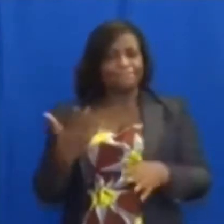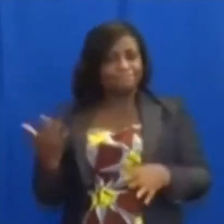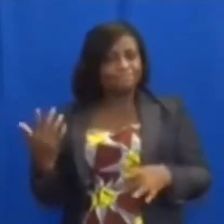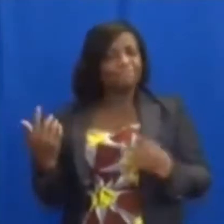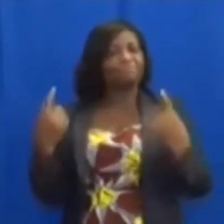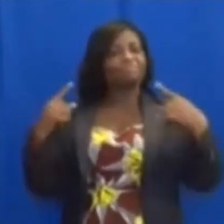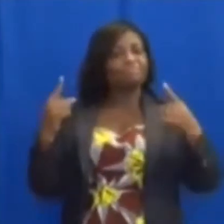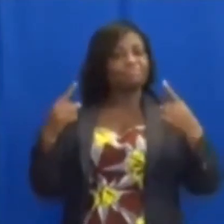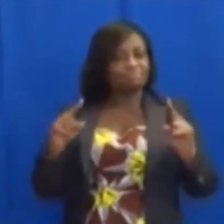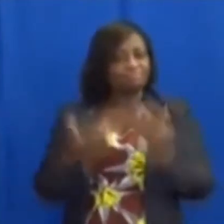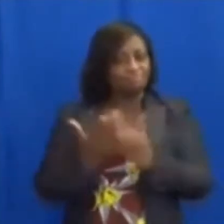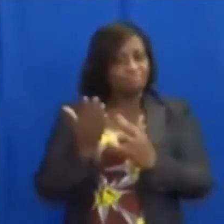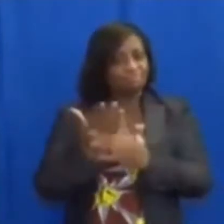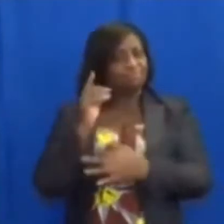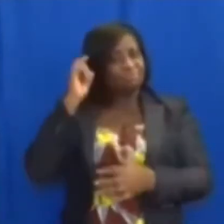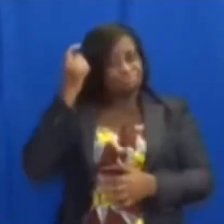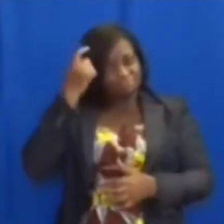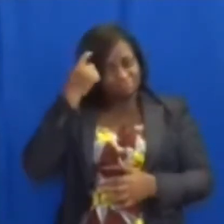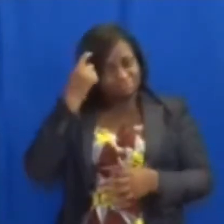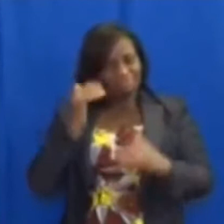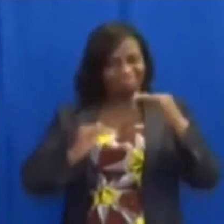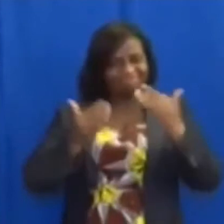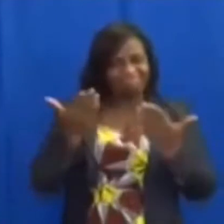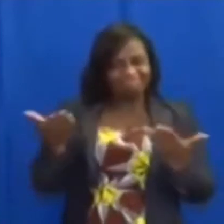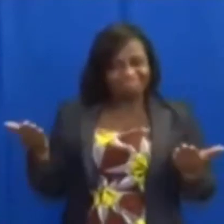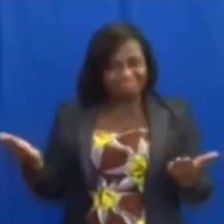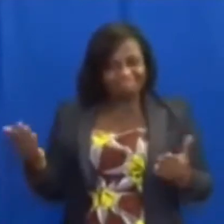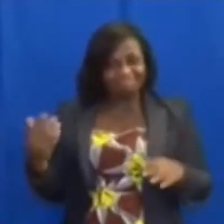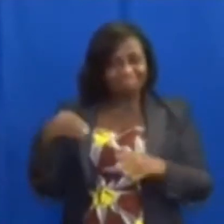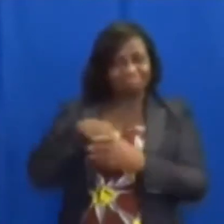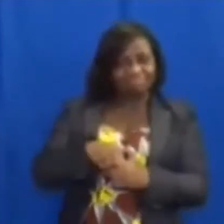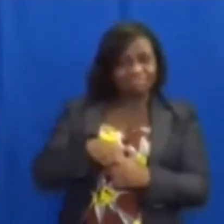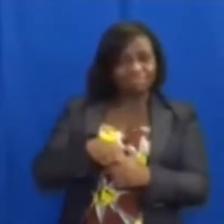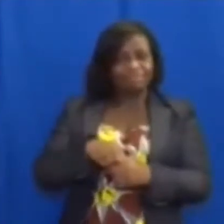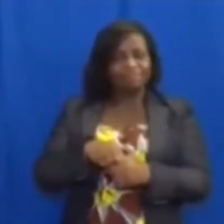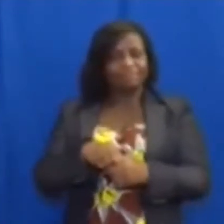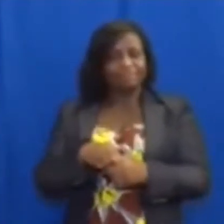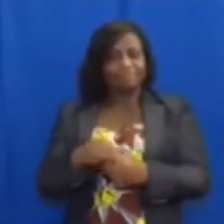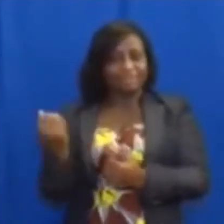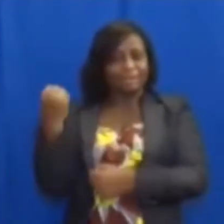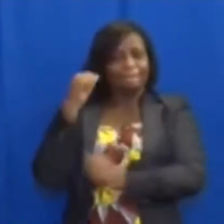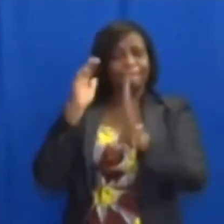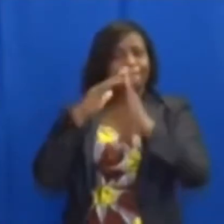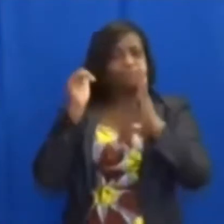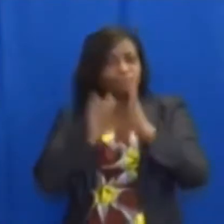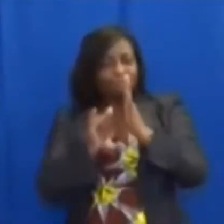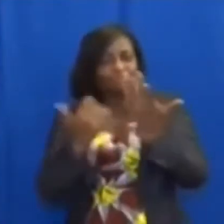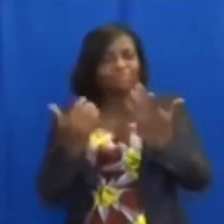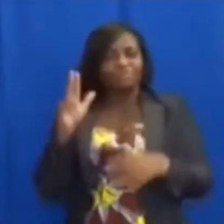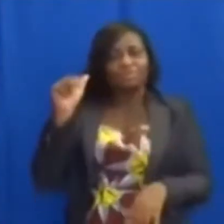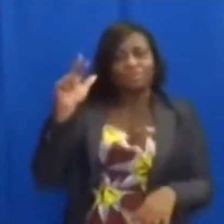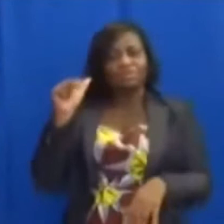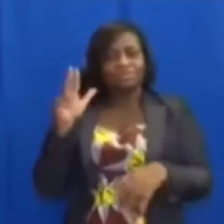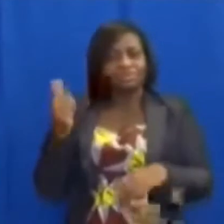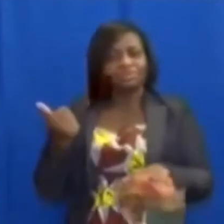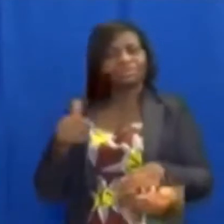by government to this end. Measures, including the temporary partial lockdown of the Greater